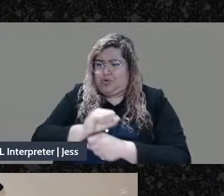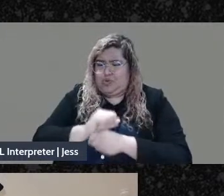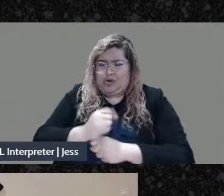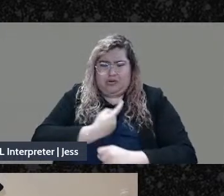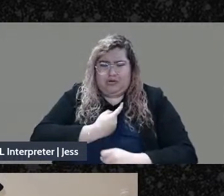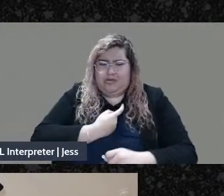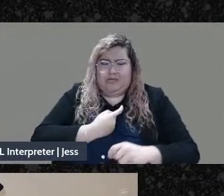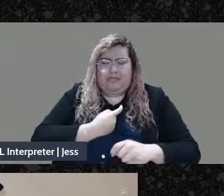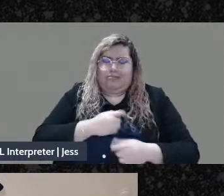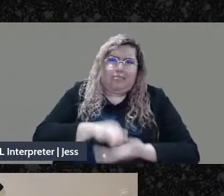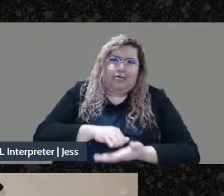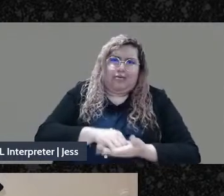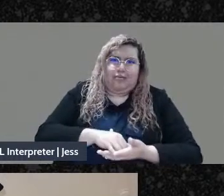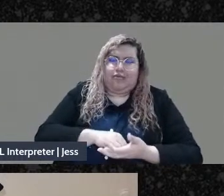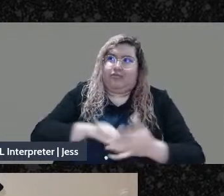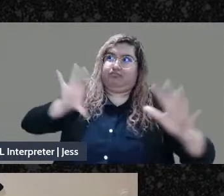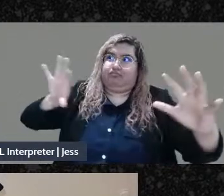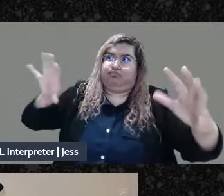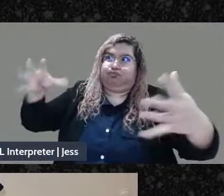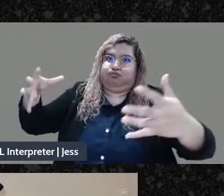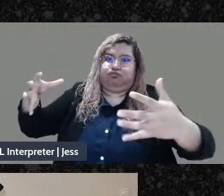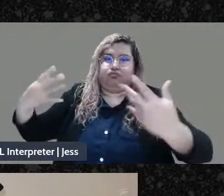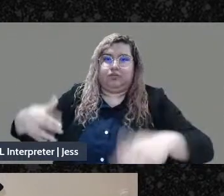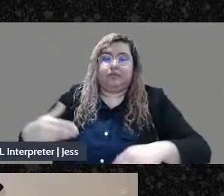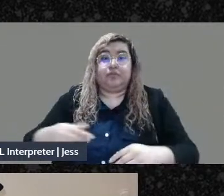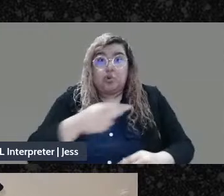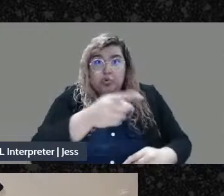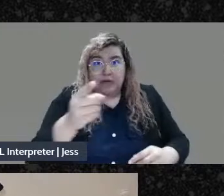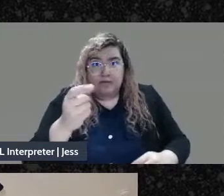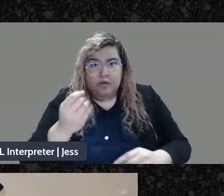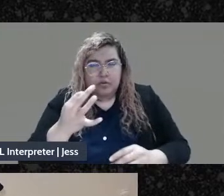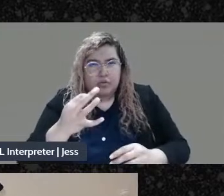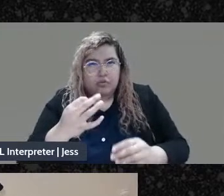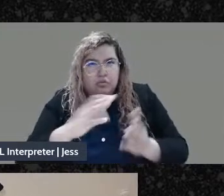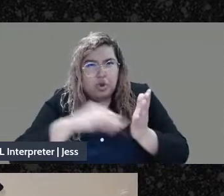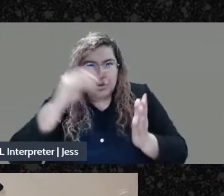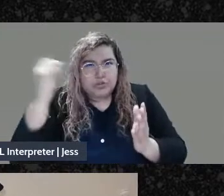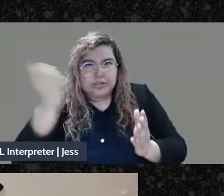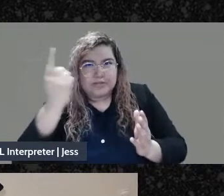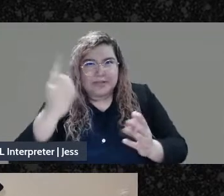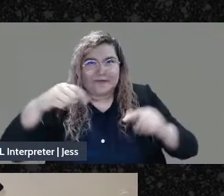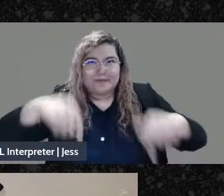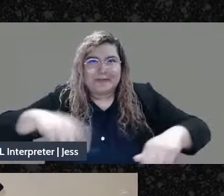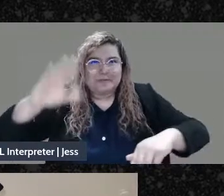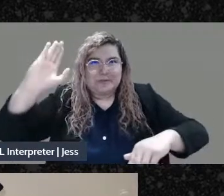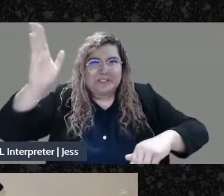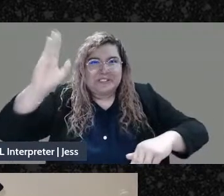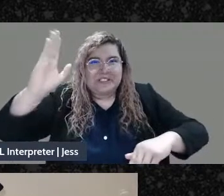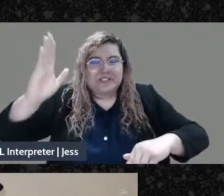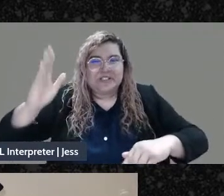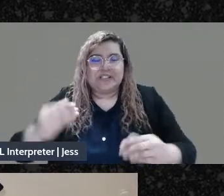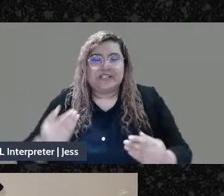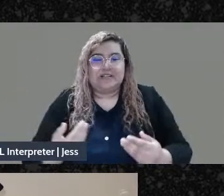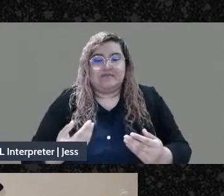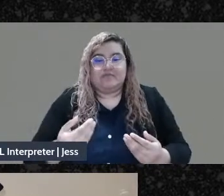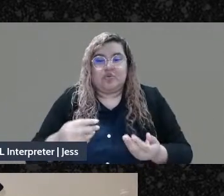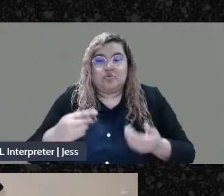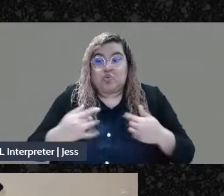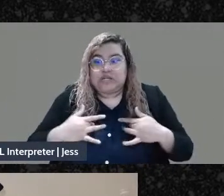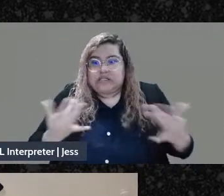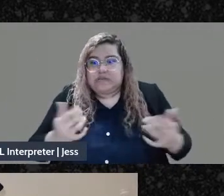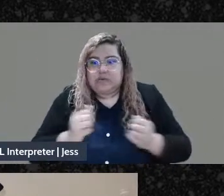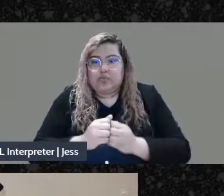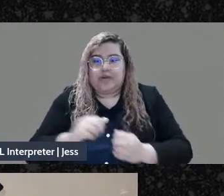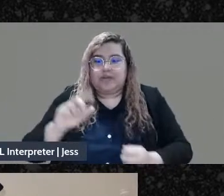away from our State of the Union presentation tonight, the State of the Defund Union,